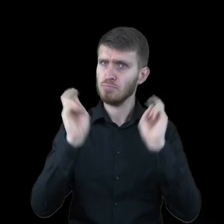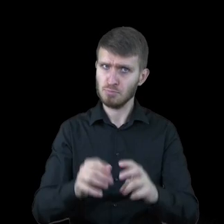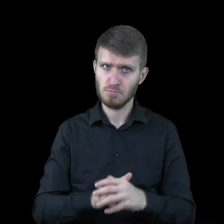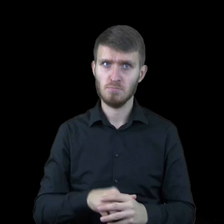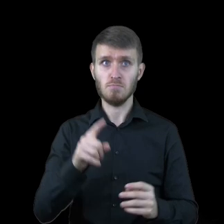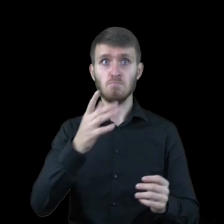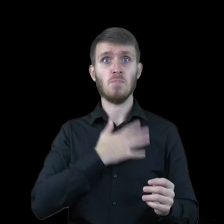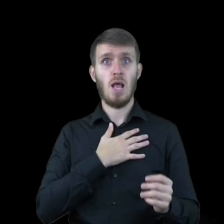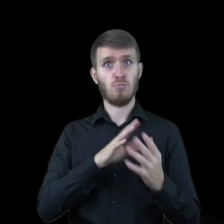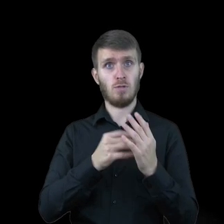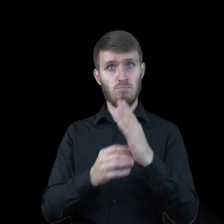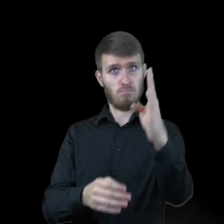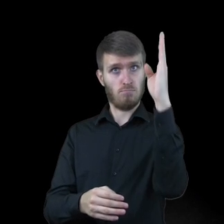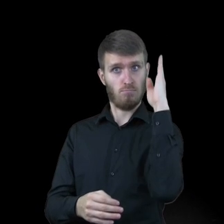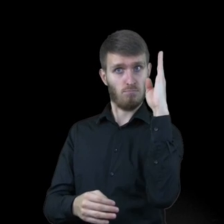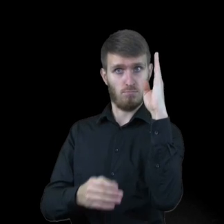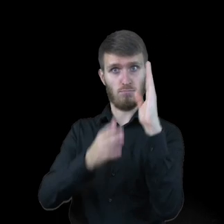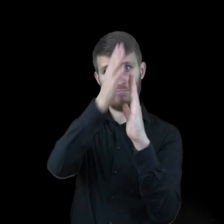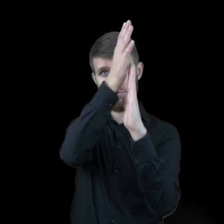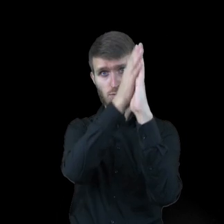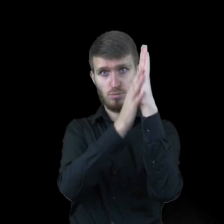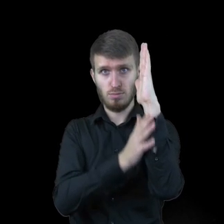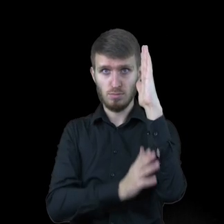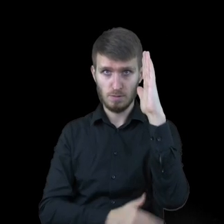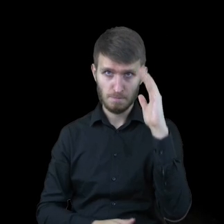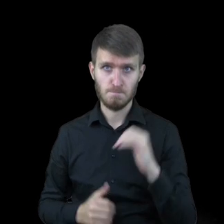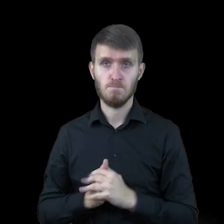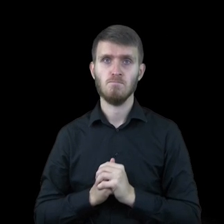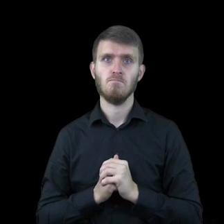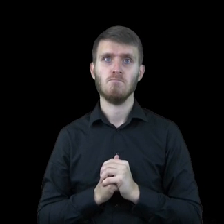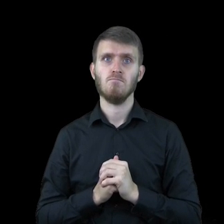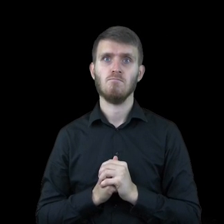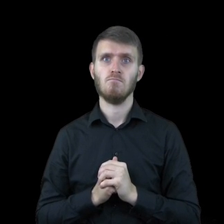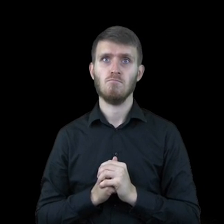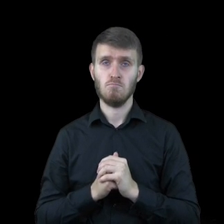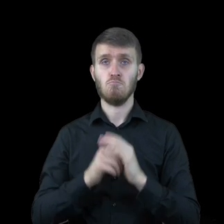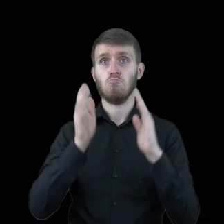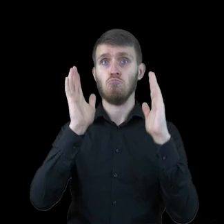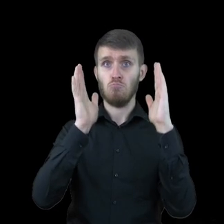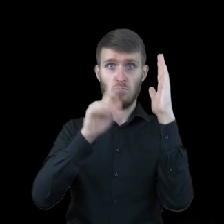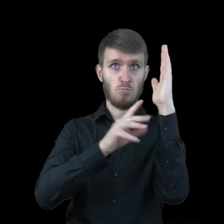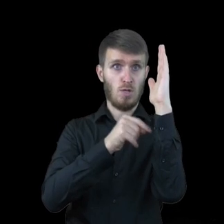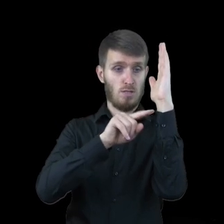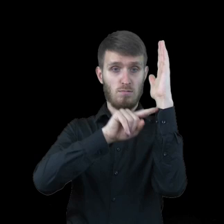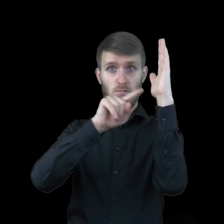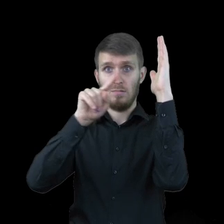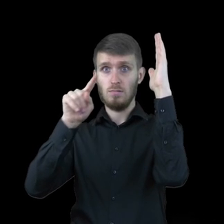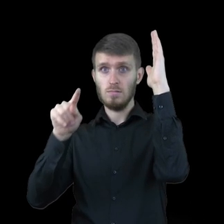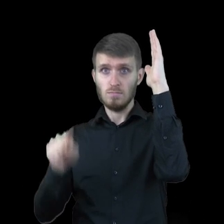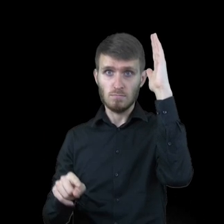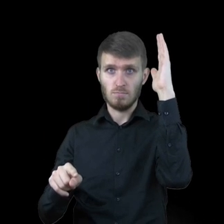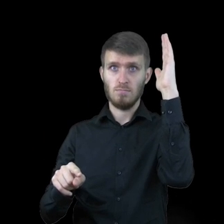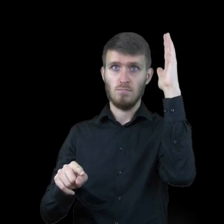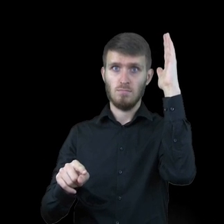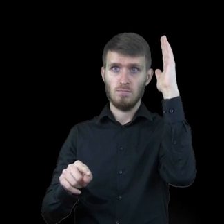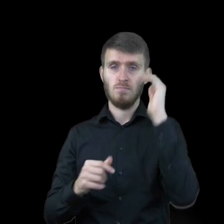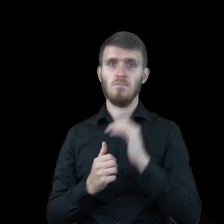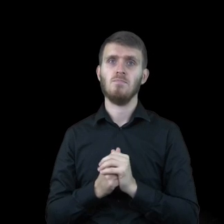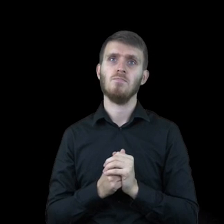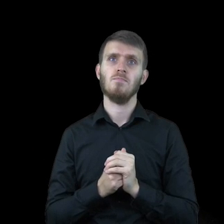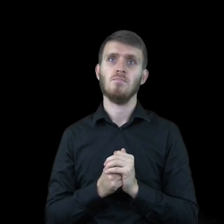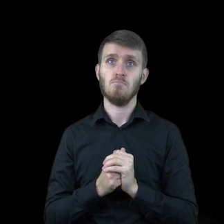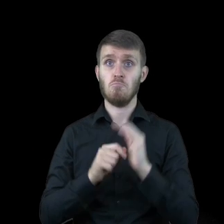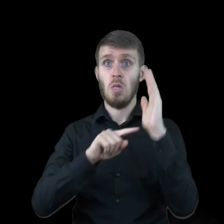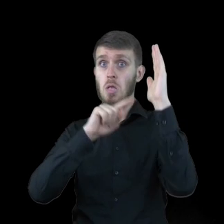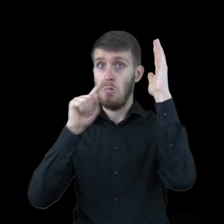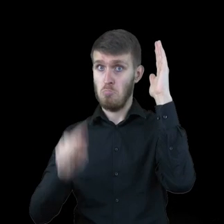degree angle, if we start up at the top like our dial and turn 90 degrees, we're going to